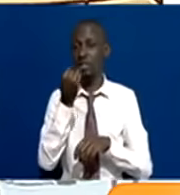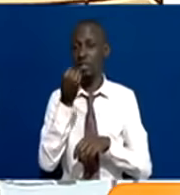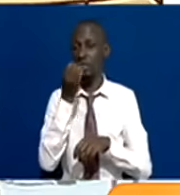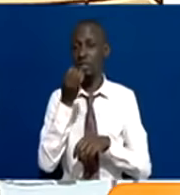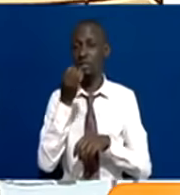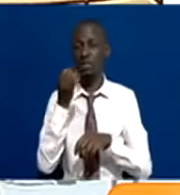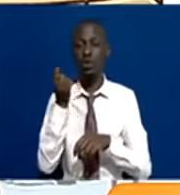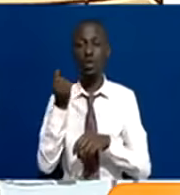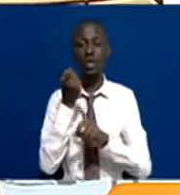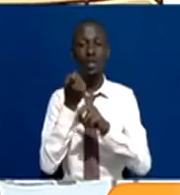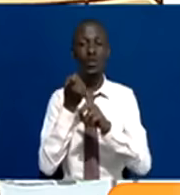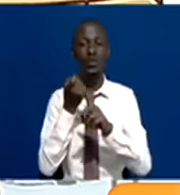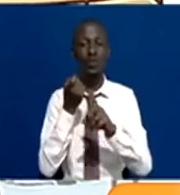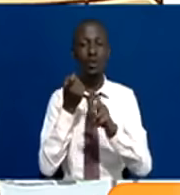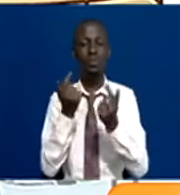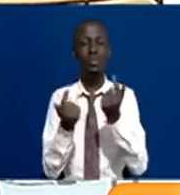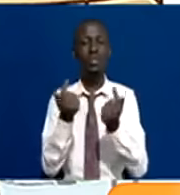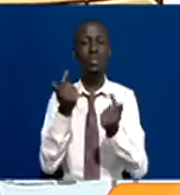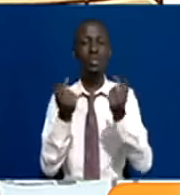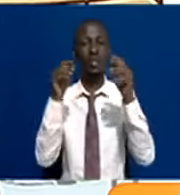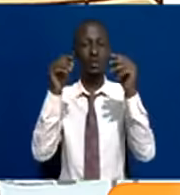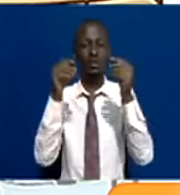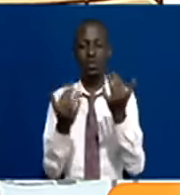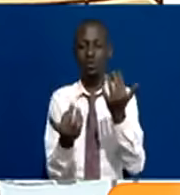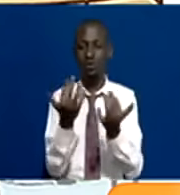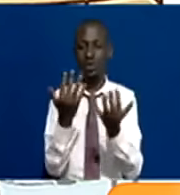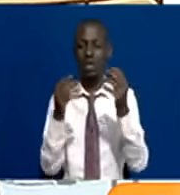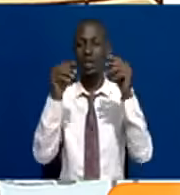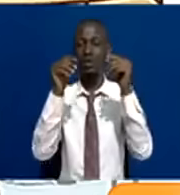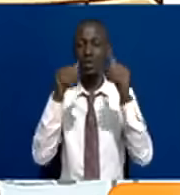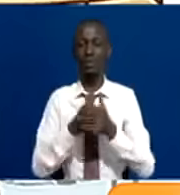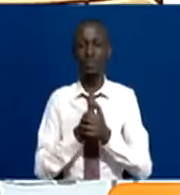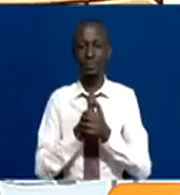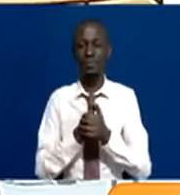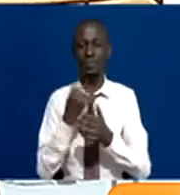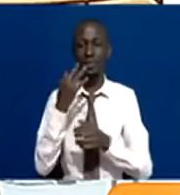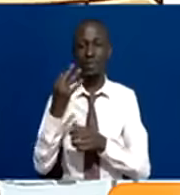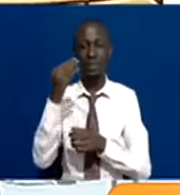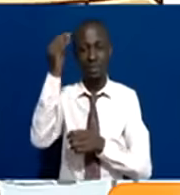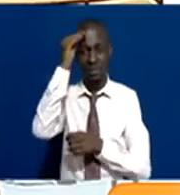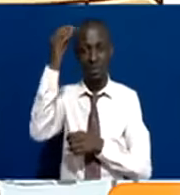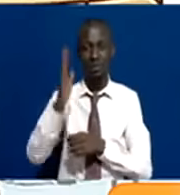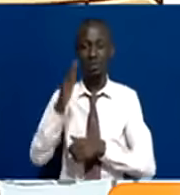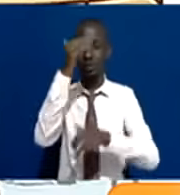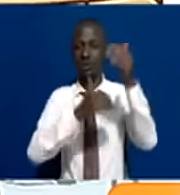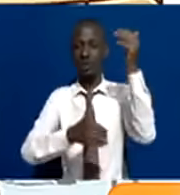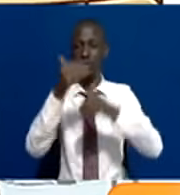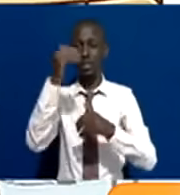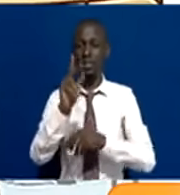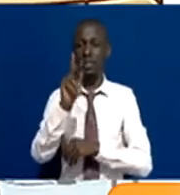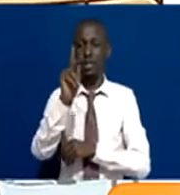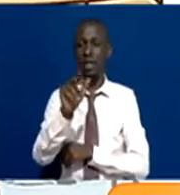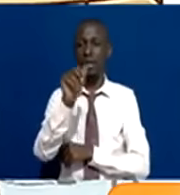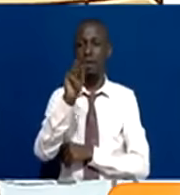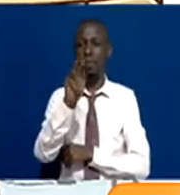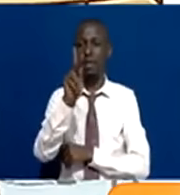from grass? Well, picture this. Three university students from Kabarak University have come up with an innovation where